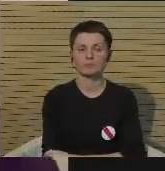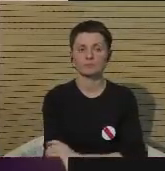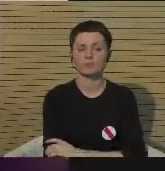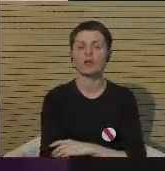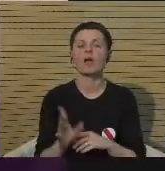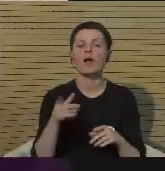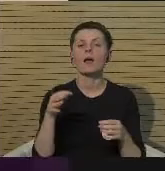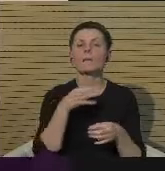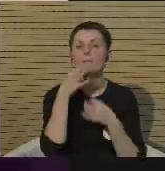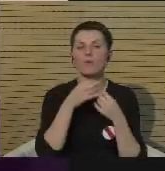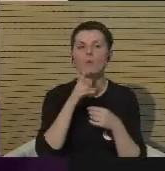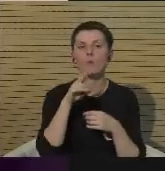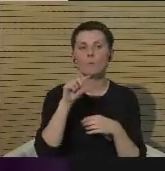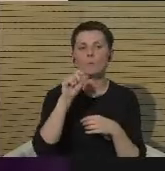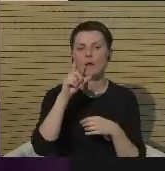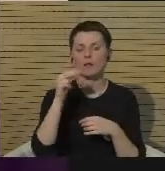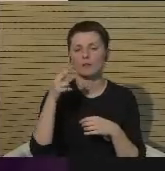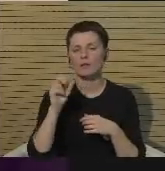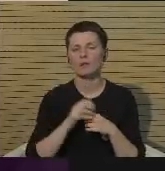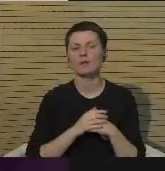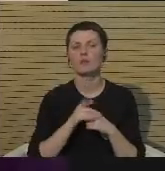This way or another,